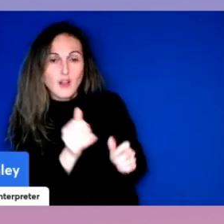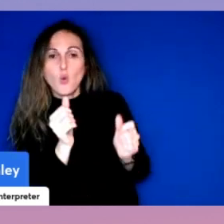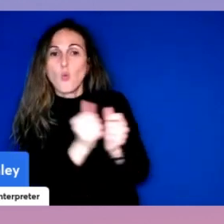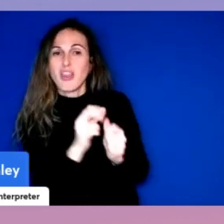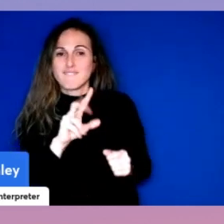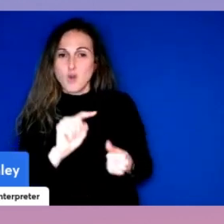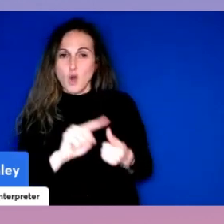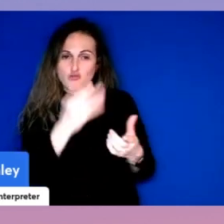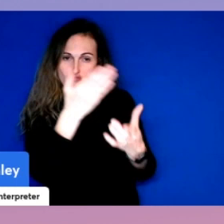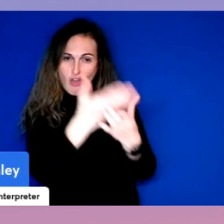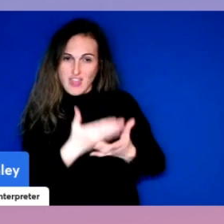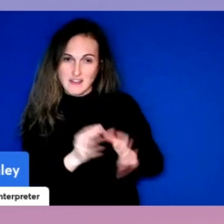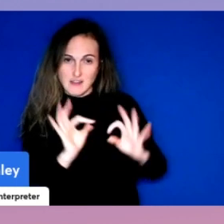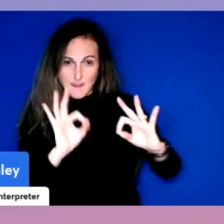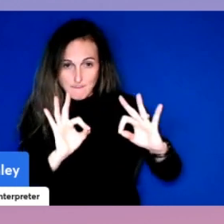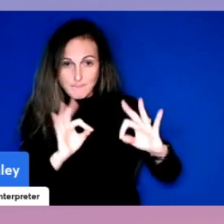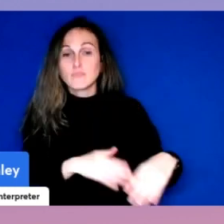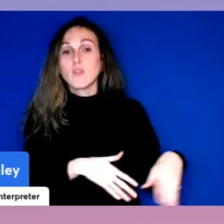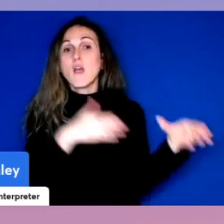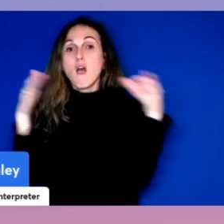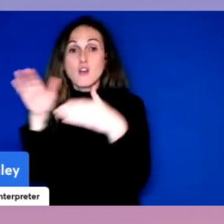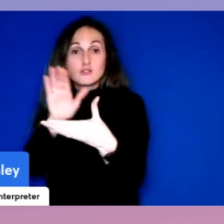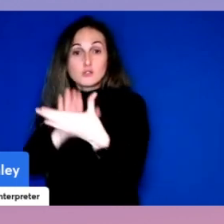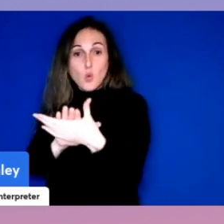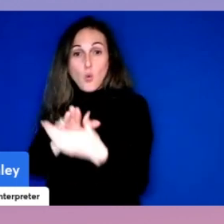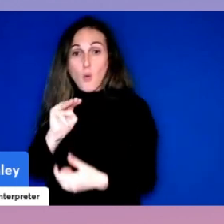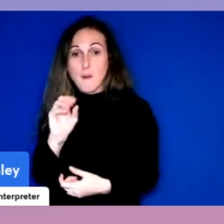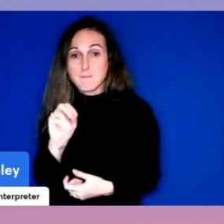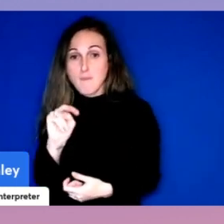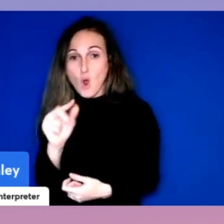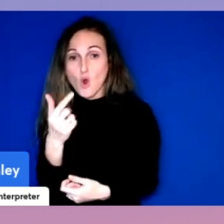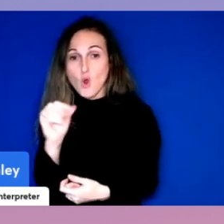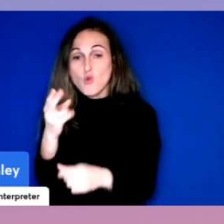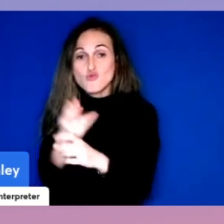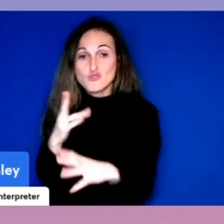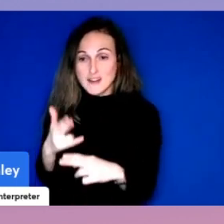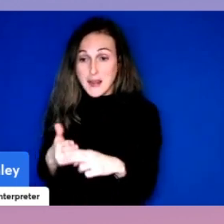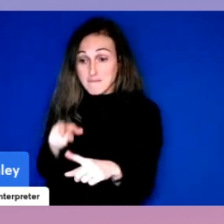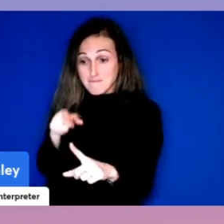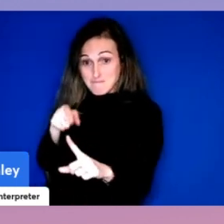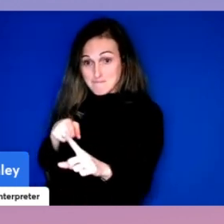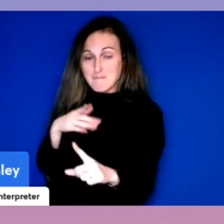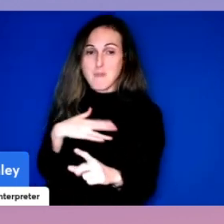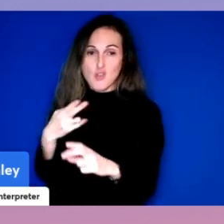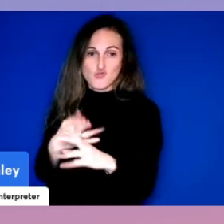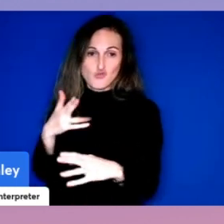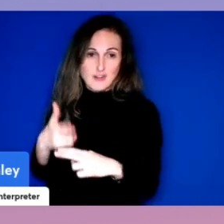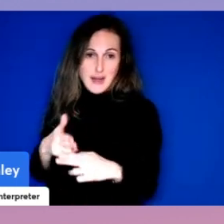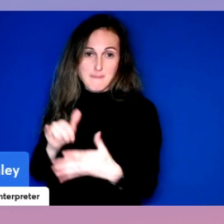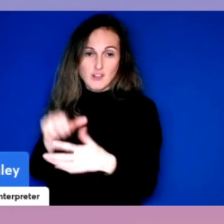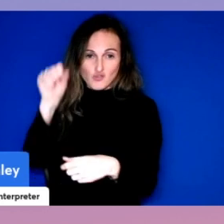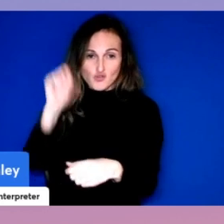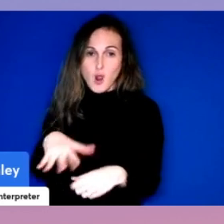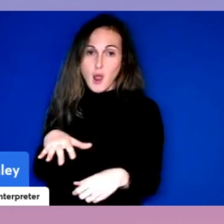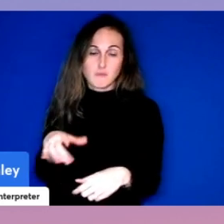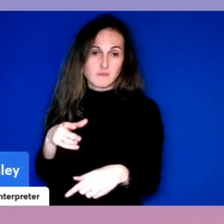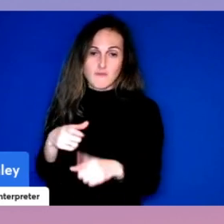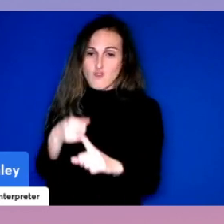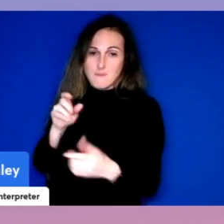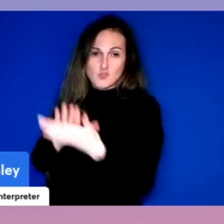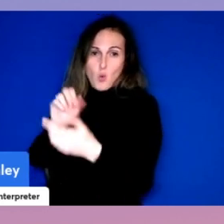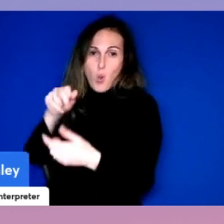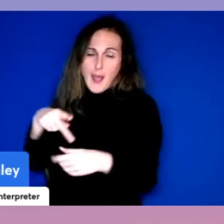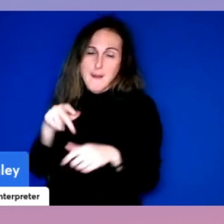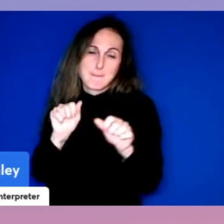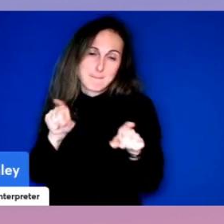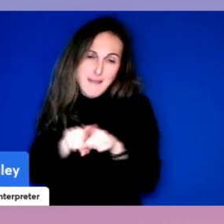directly. The school Mongo username is my username that gets dropped in here, school app, as you can